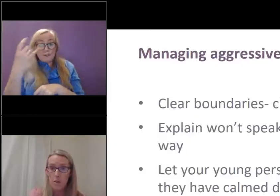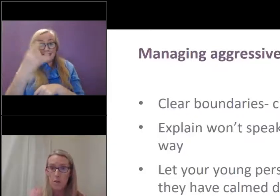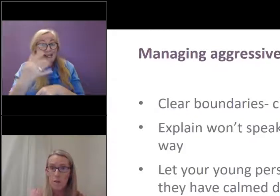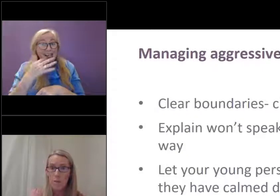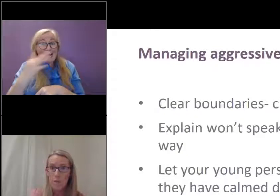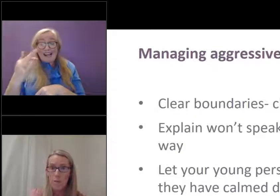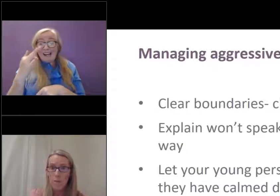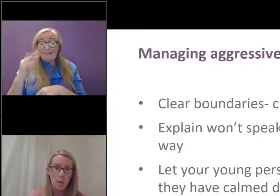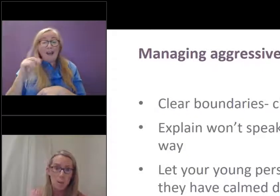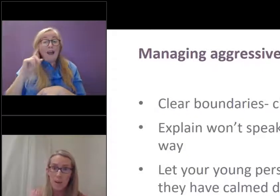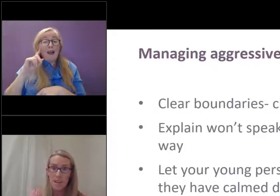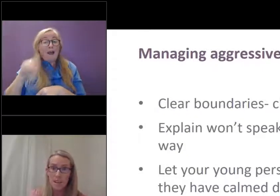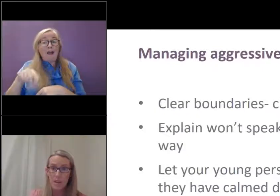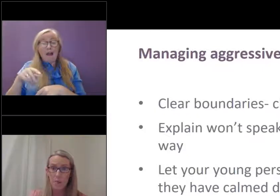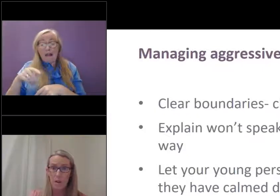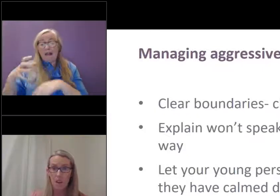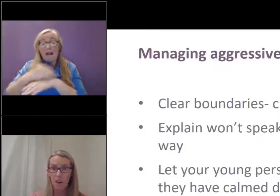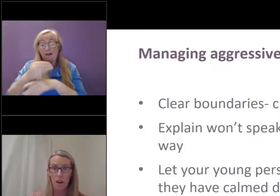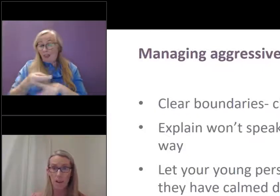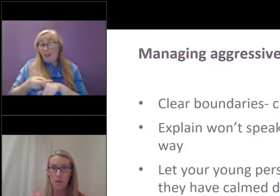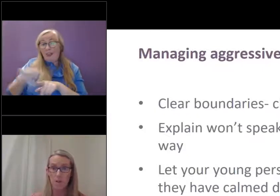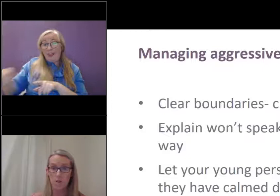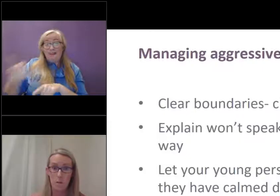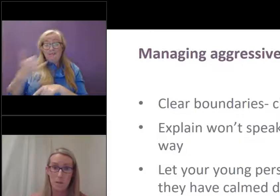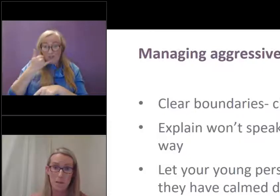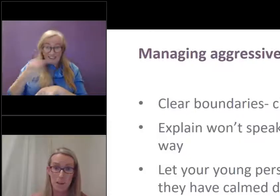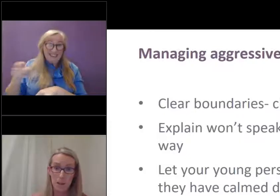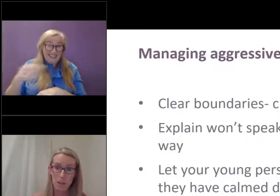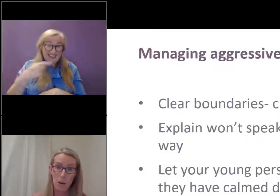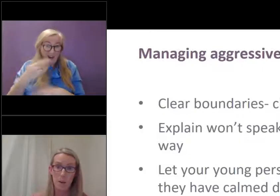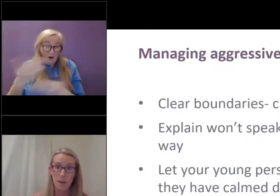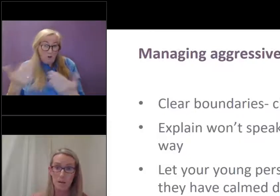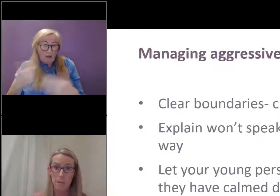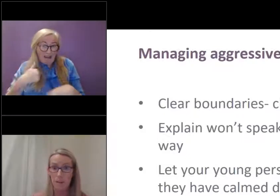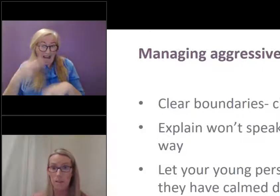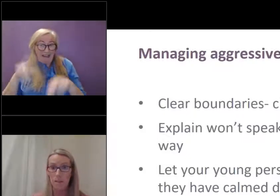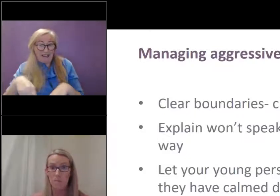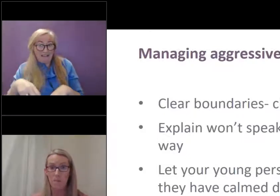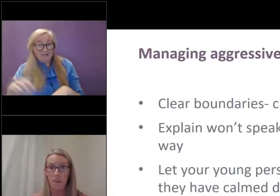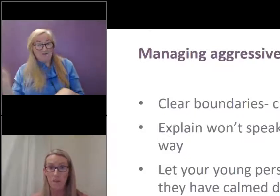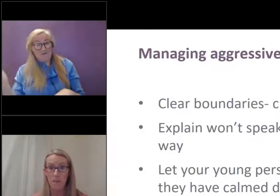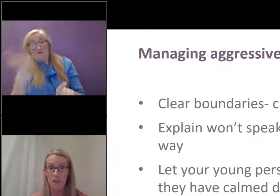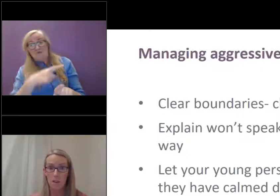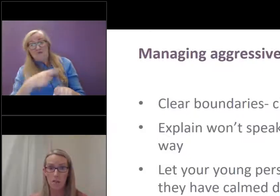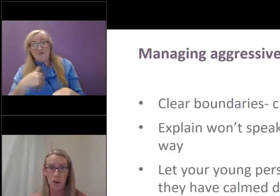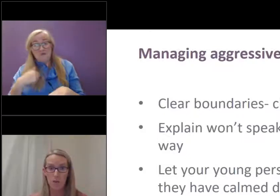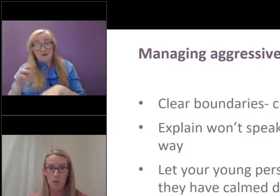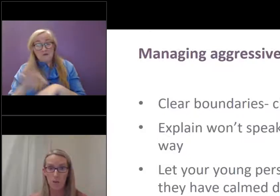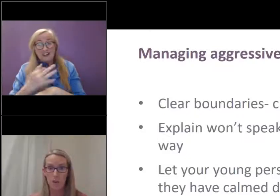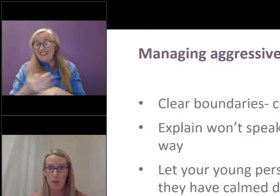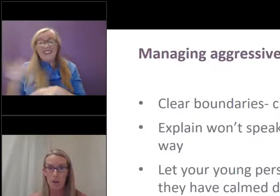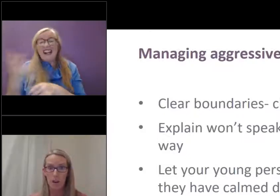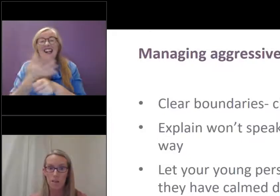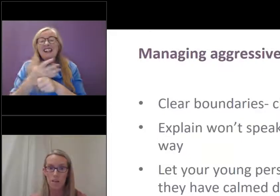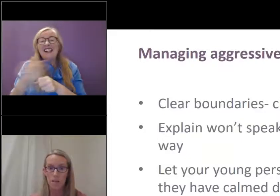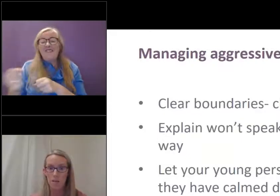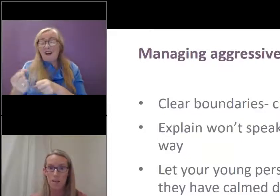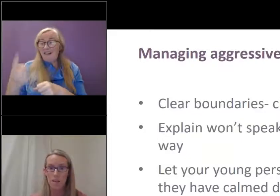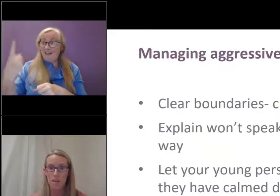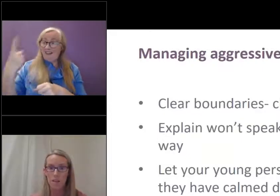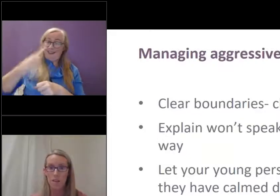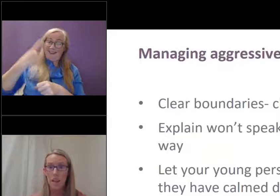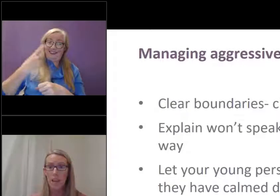through, the young person is like, well, I can talk to my mom and dad any way I want, because they never kind of follow through on